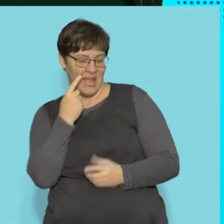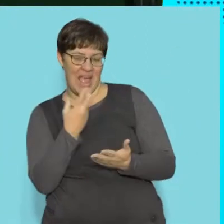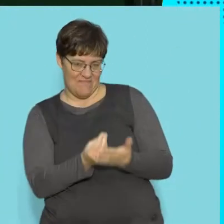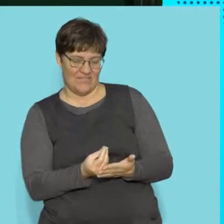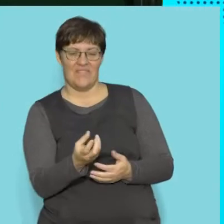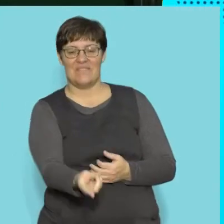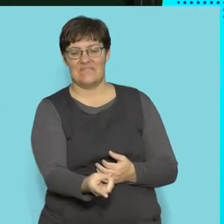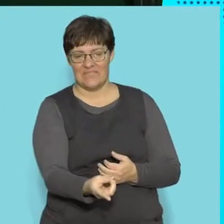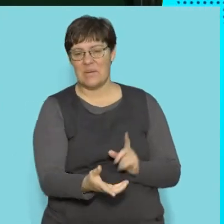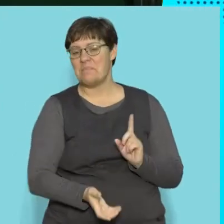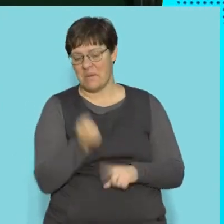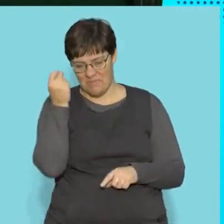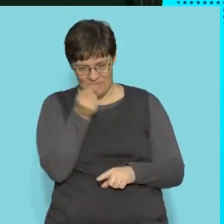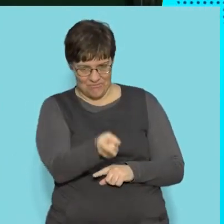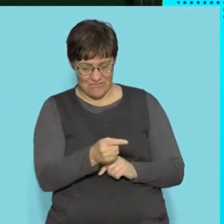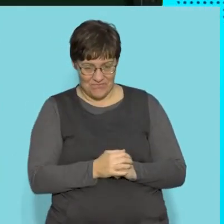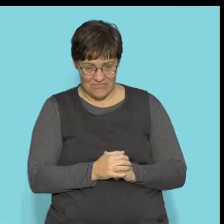evidence obtained.